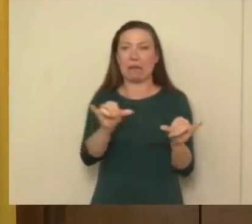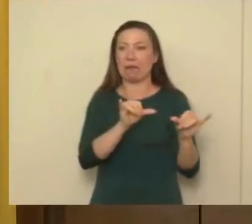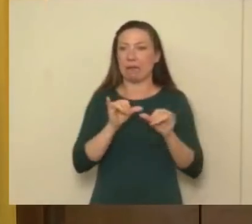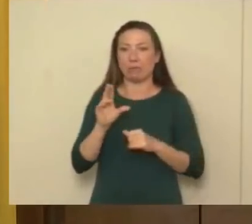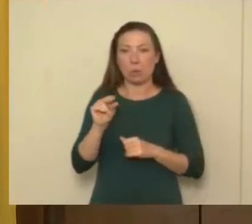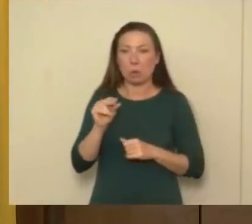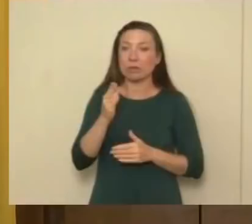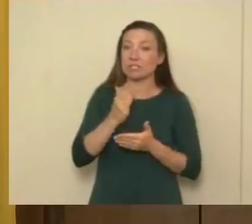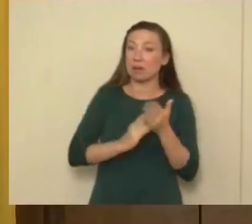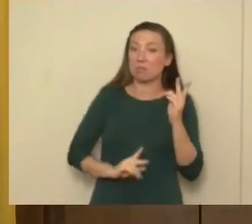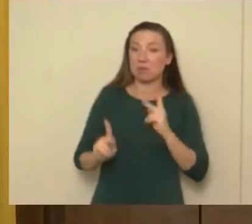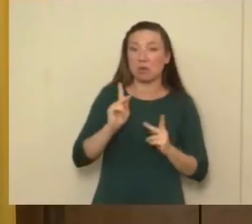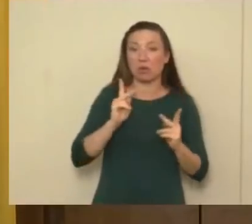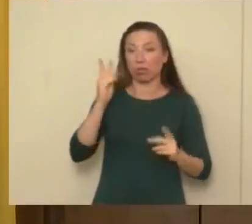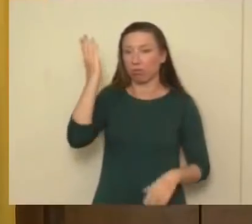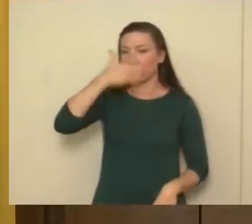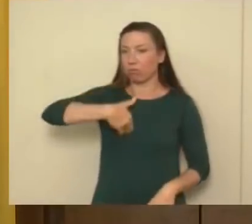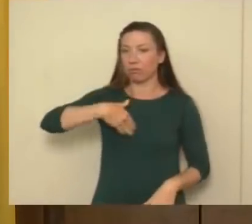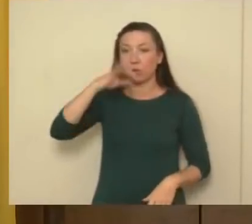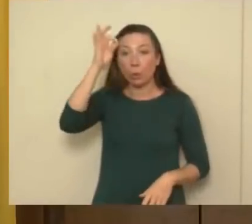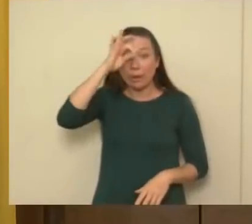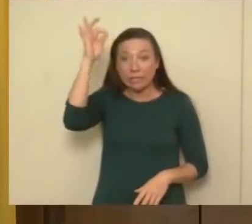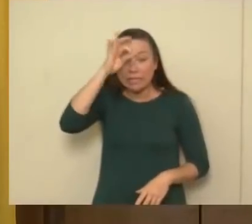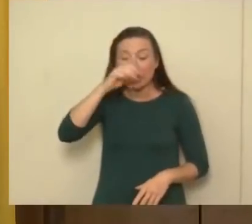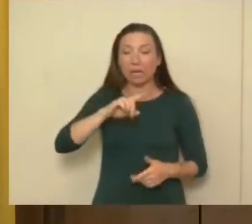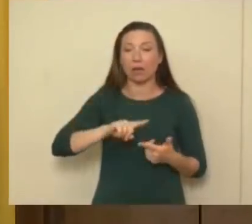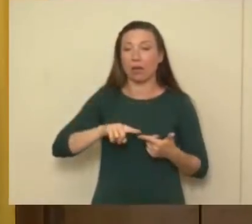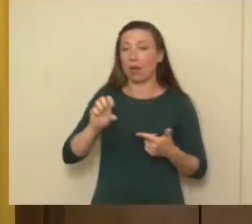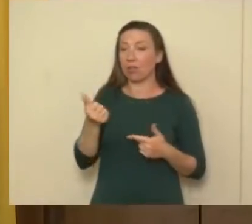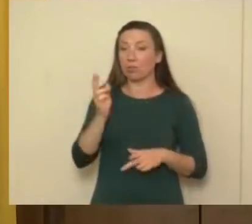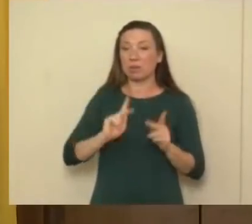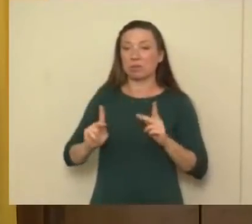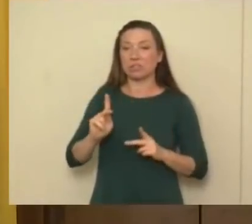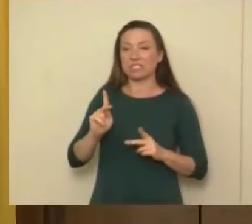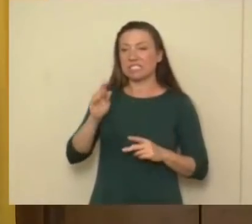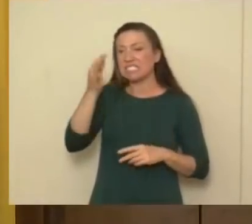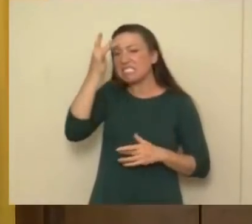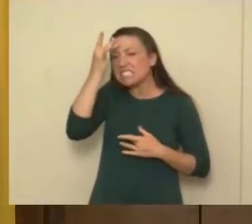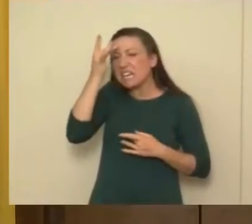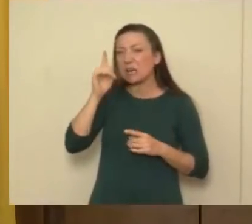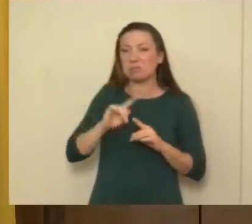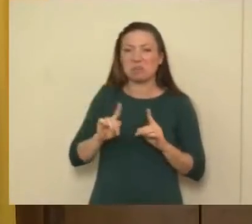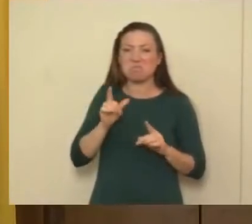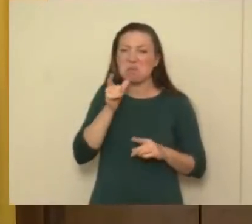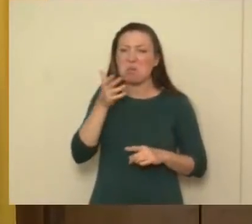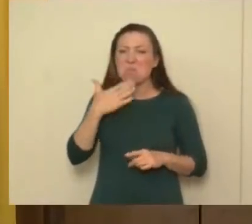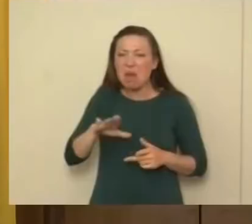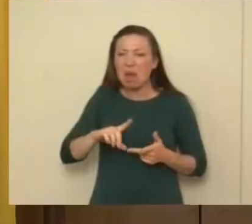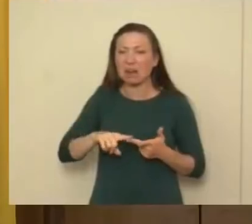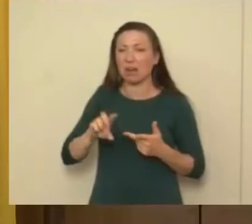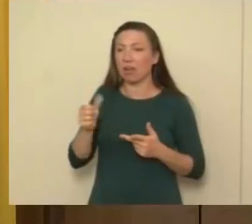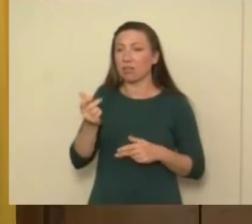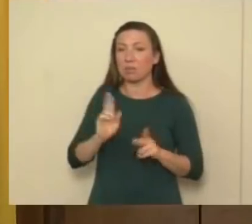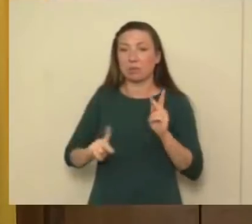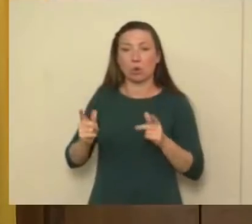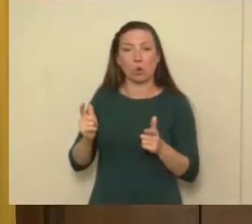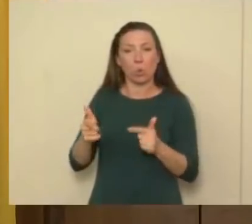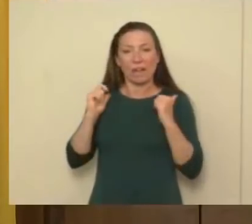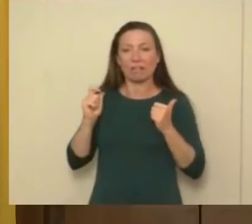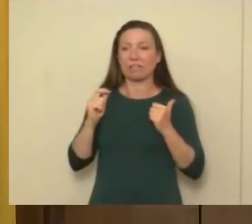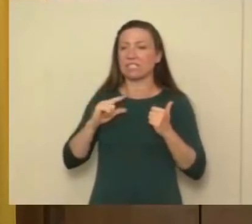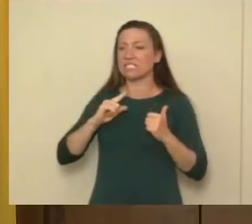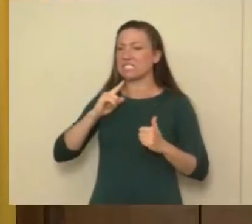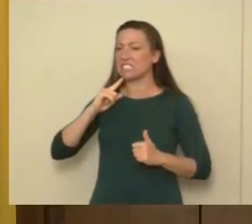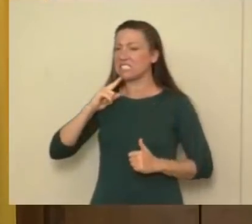are asymptomatic, never know, and some people in short order become very, very critically ill. But there is sort of